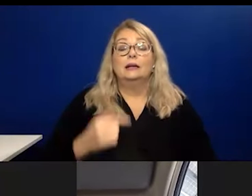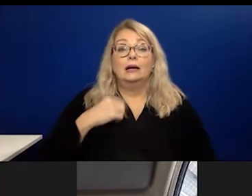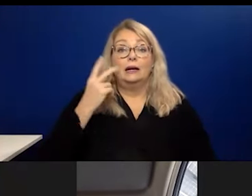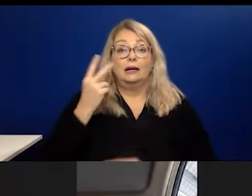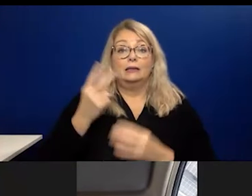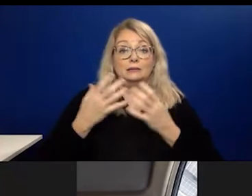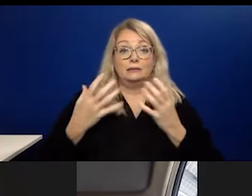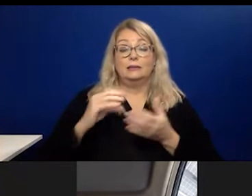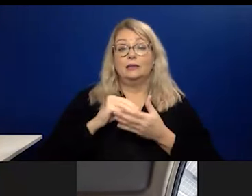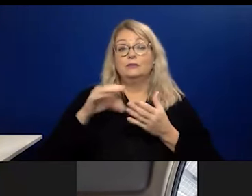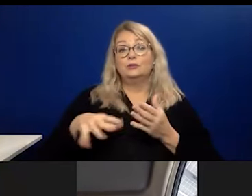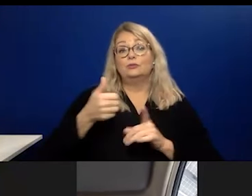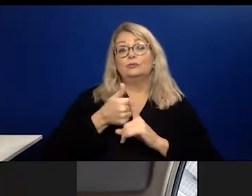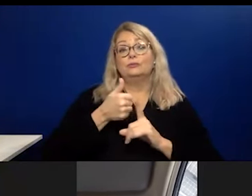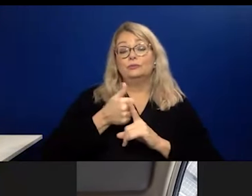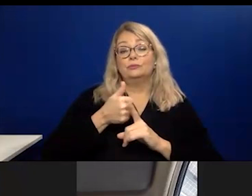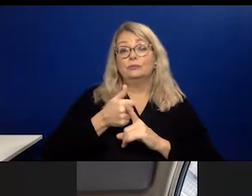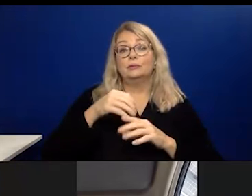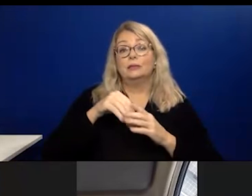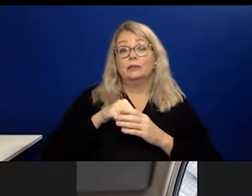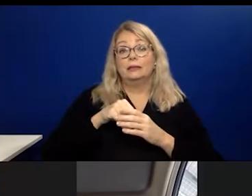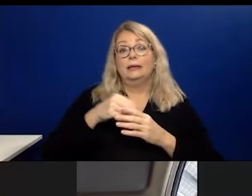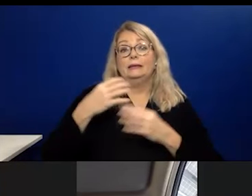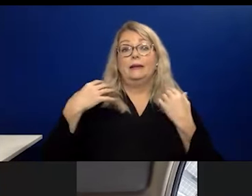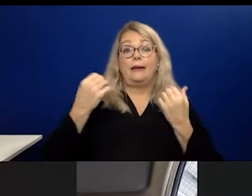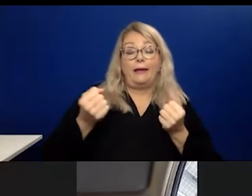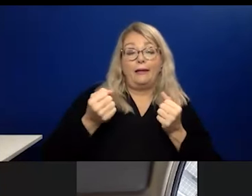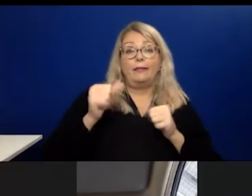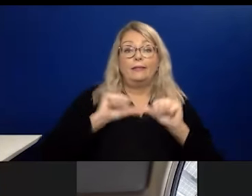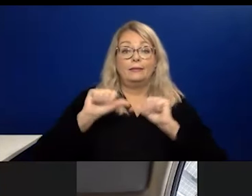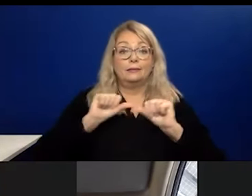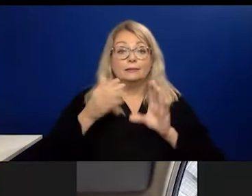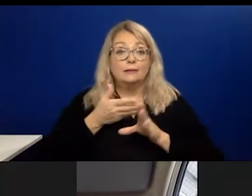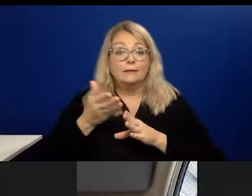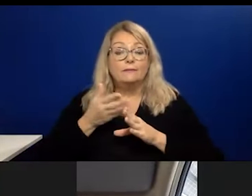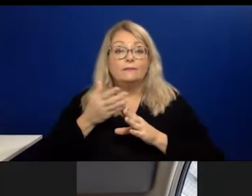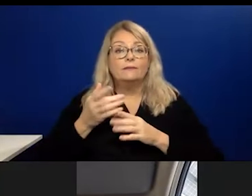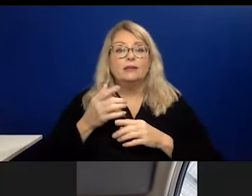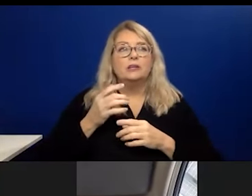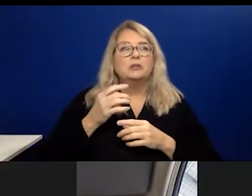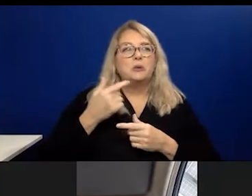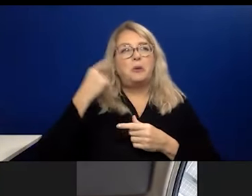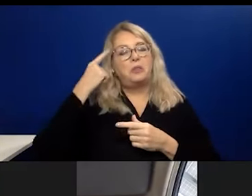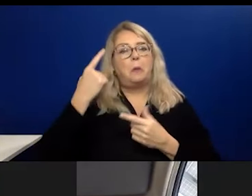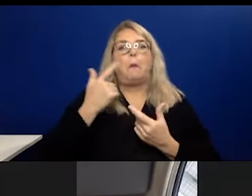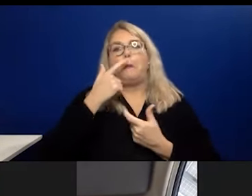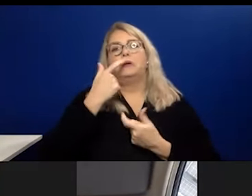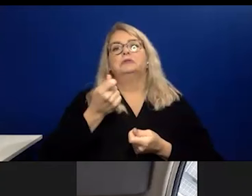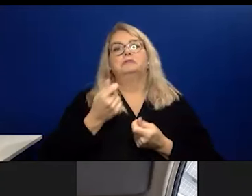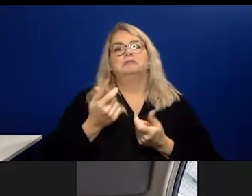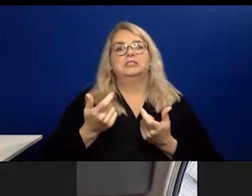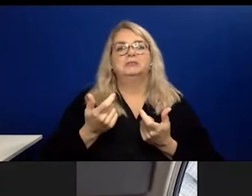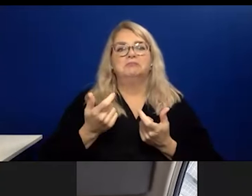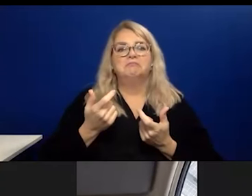the health or health and science fields. And so it's interesting to just kind of know what home care nurses do